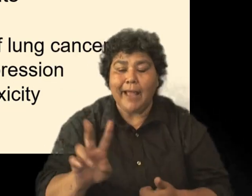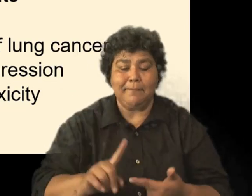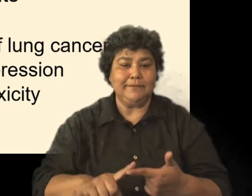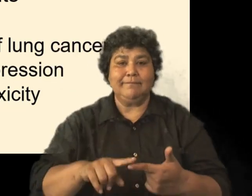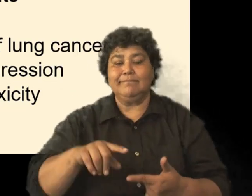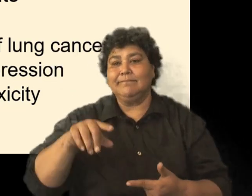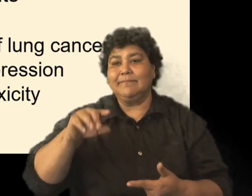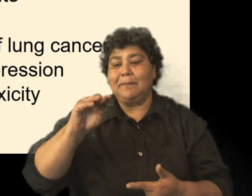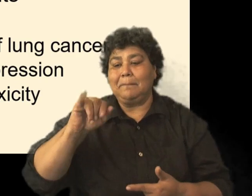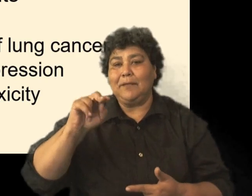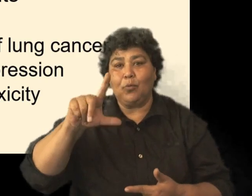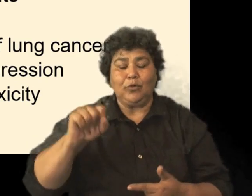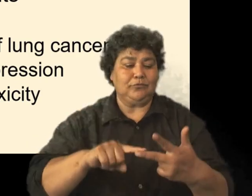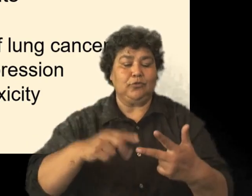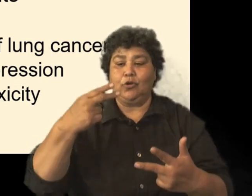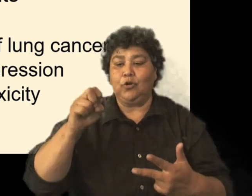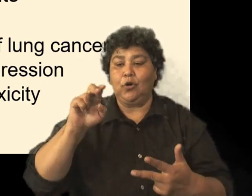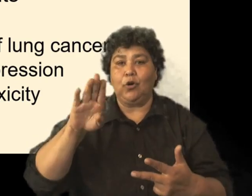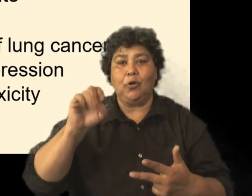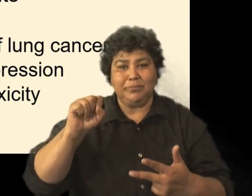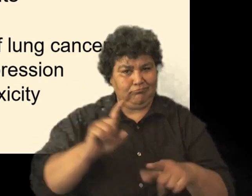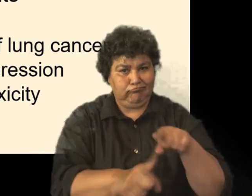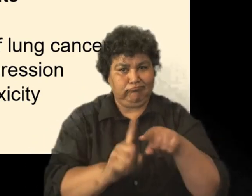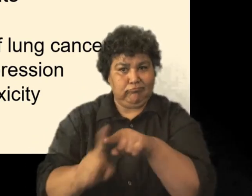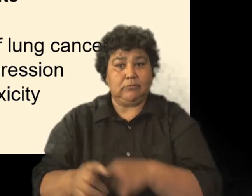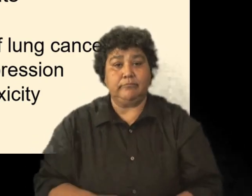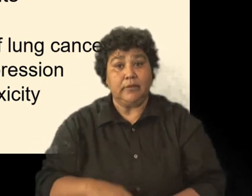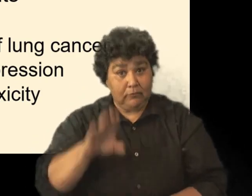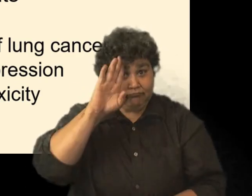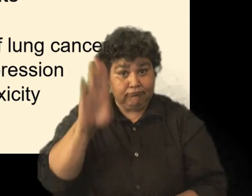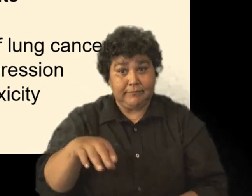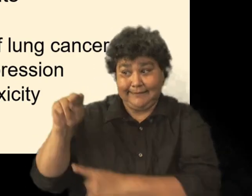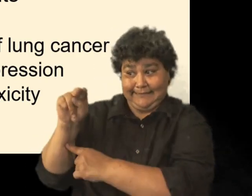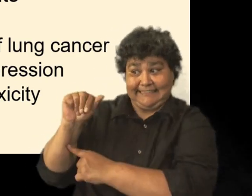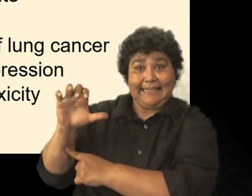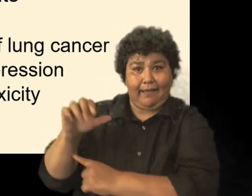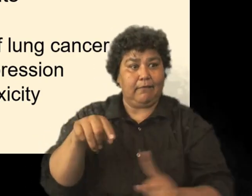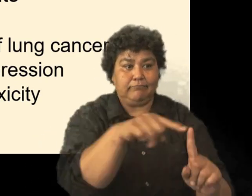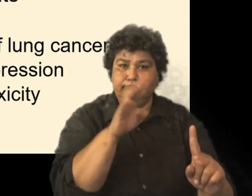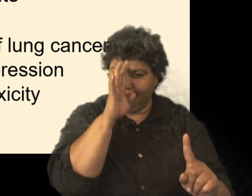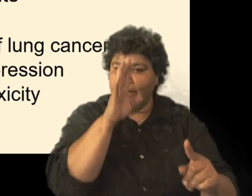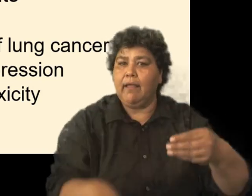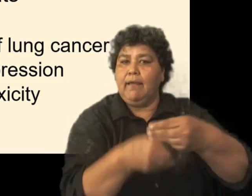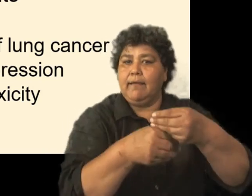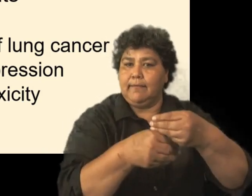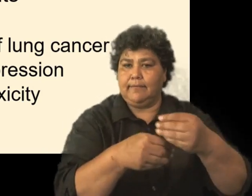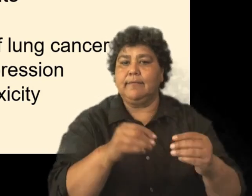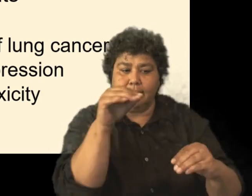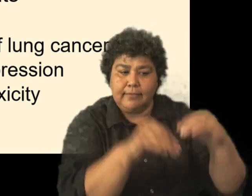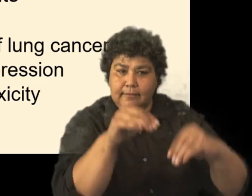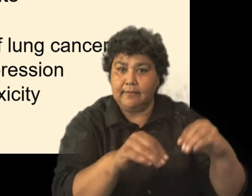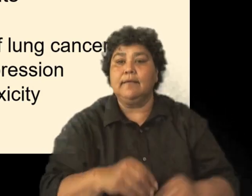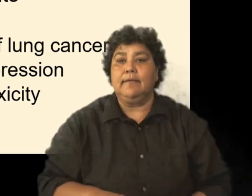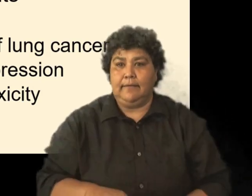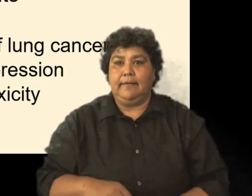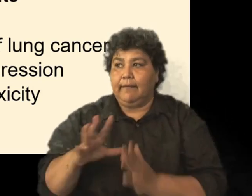In fact, there are some supplement formulations of NAC, and I have been asked by patients if they should consider taking such a